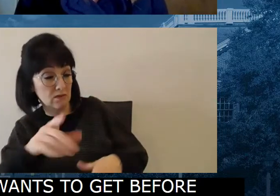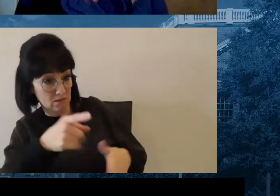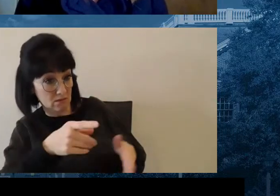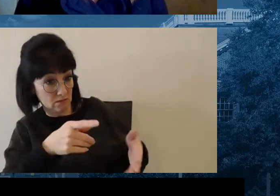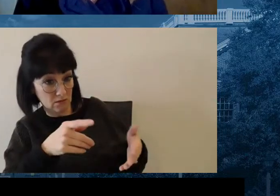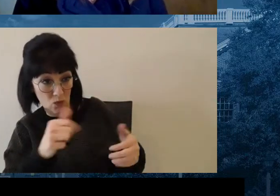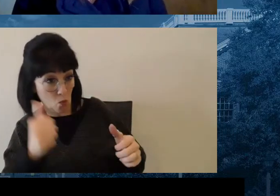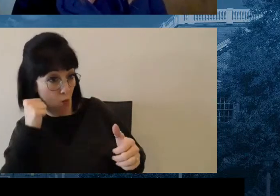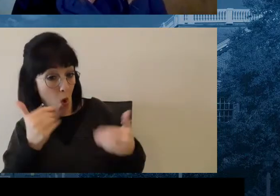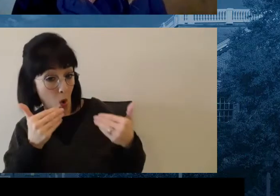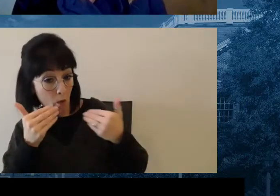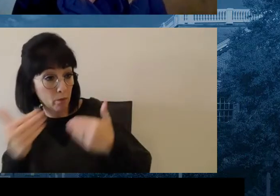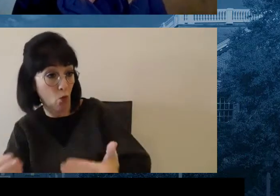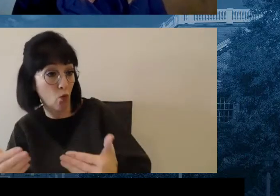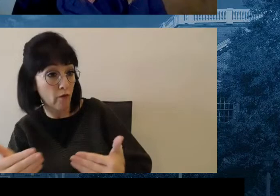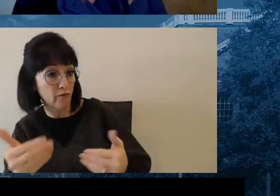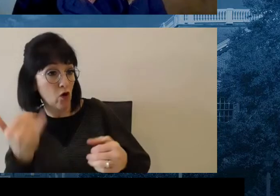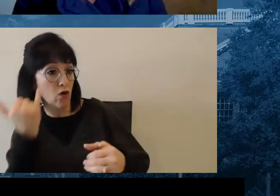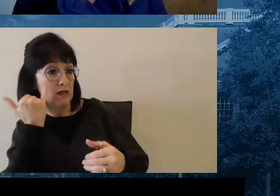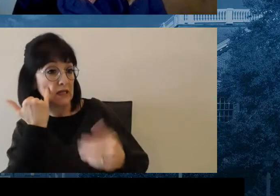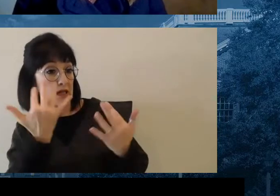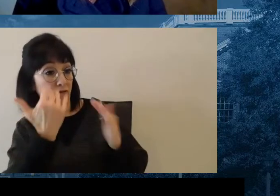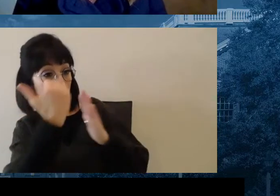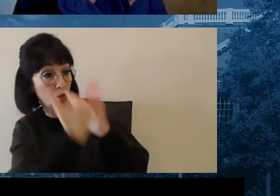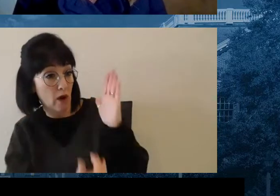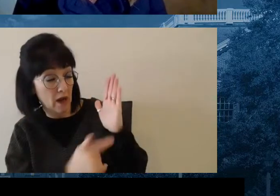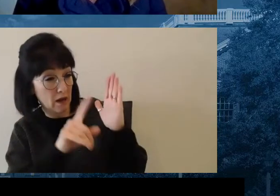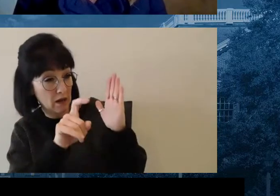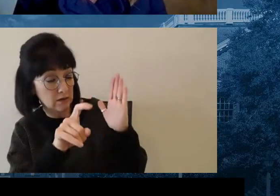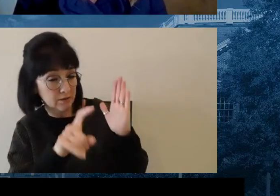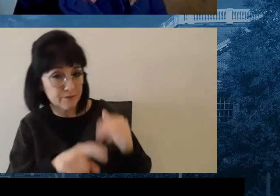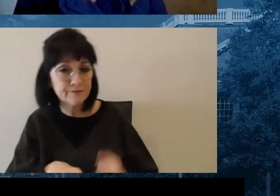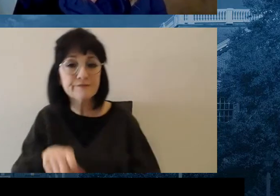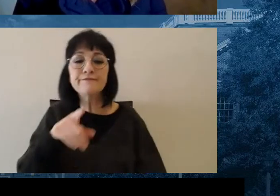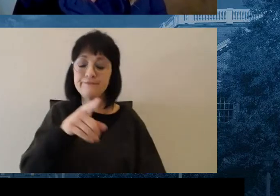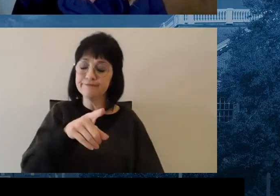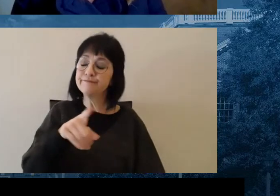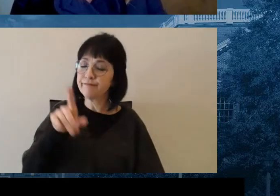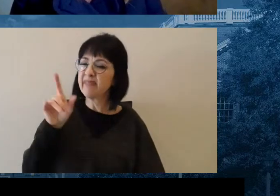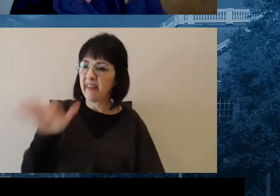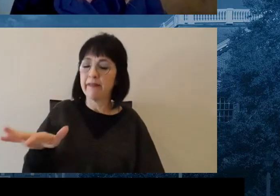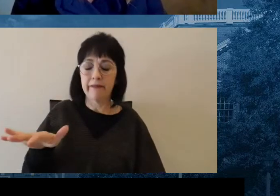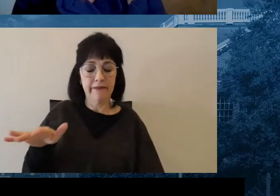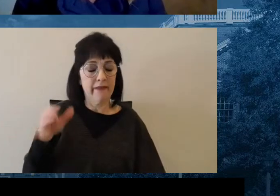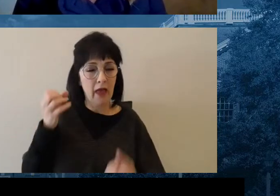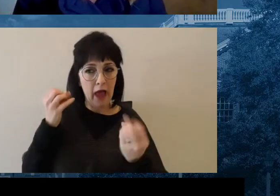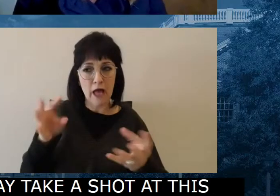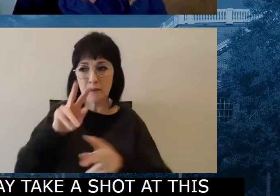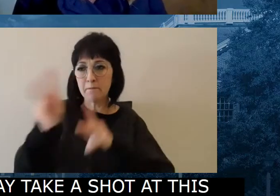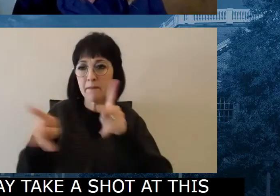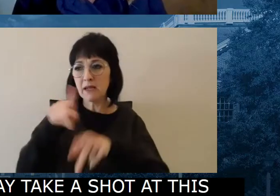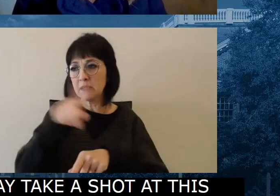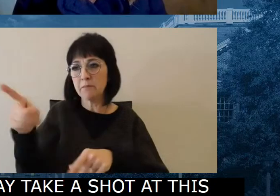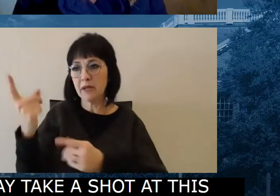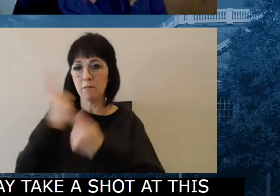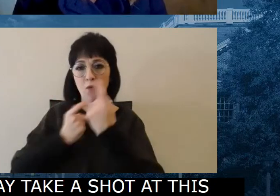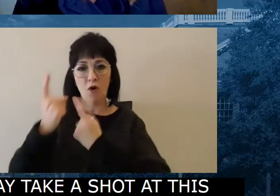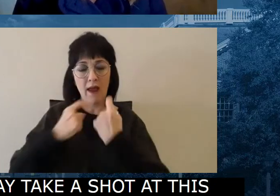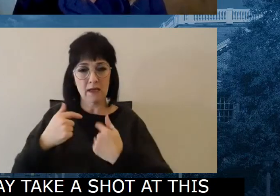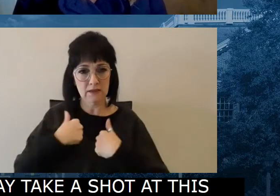is a question I get all the time. When am I up next? When's my group of essential employees going to be